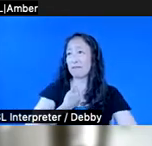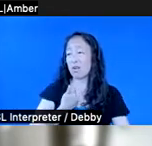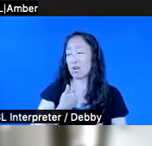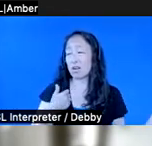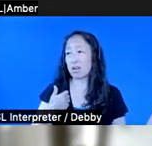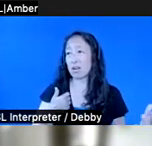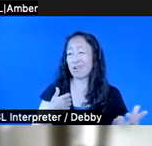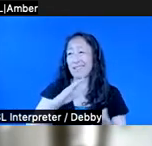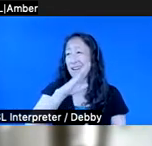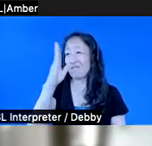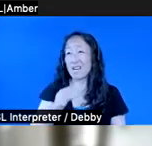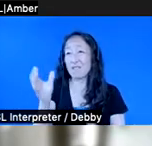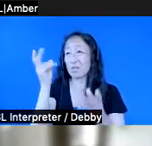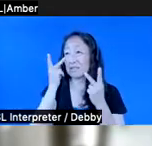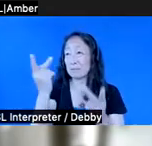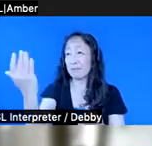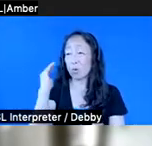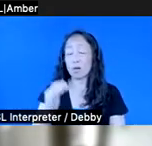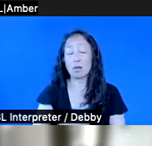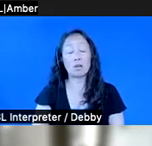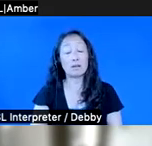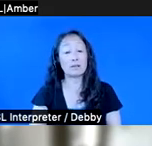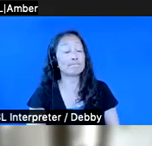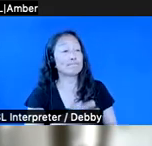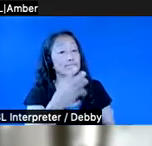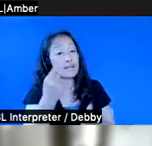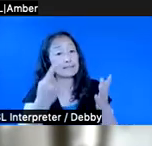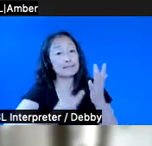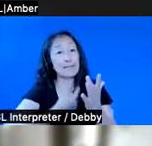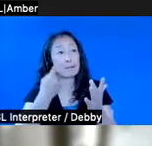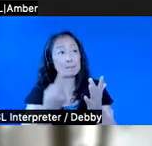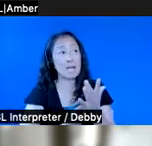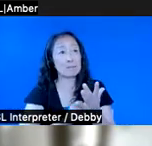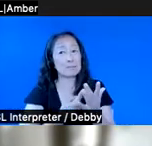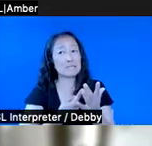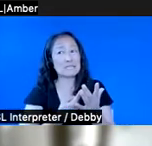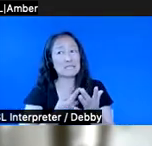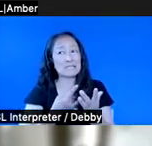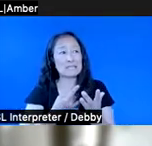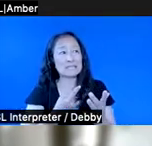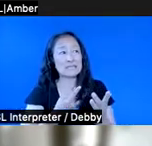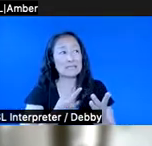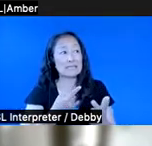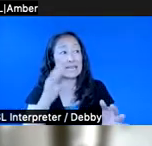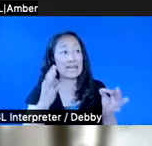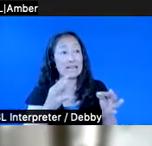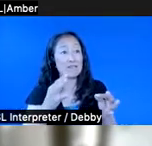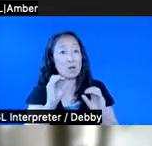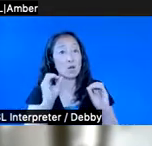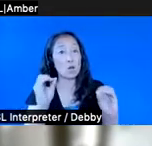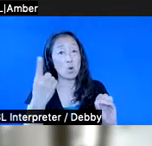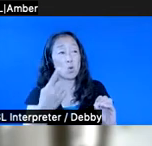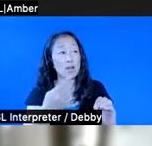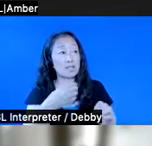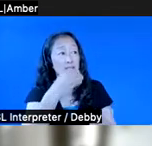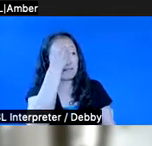And sometimes it shuts people down, and maybe they won't tell anyone else if they don't hear that. And sometimes they've